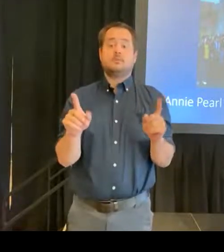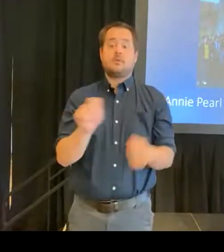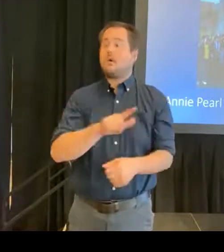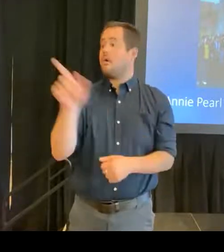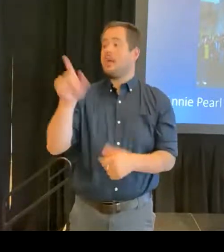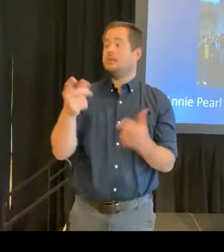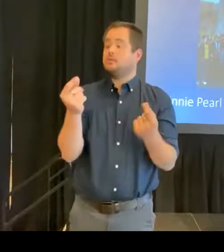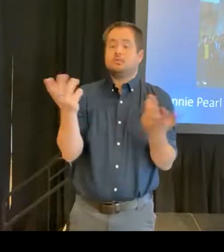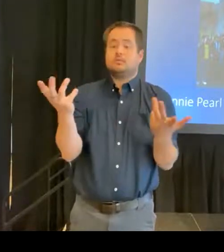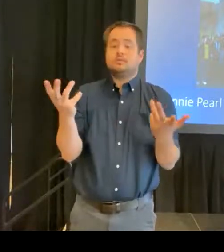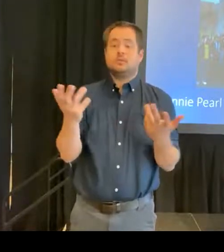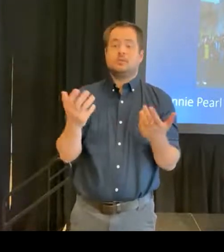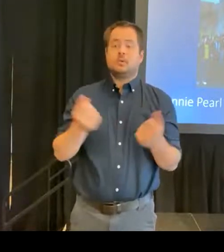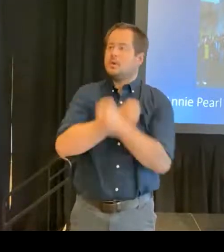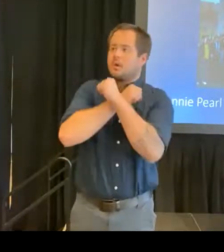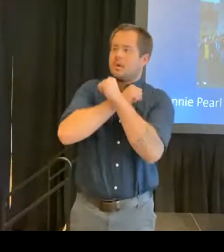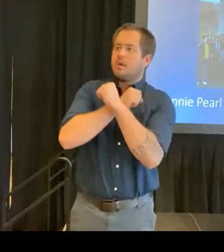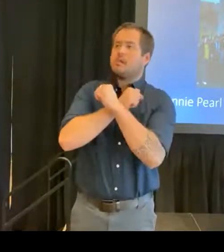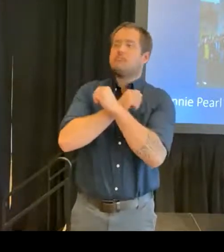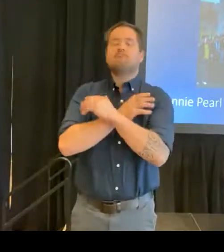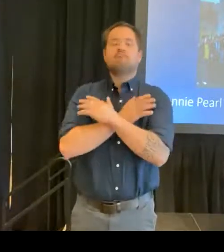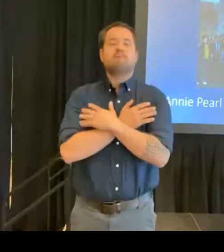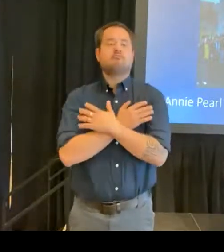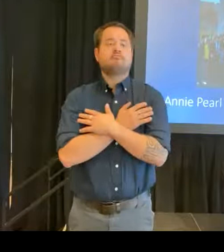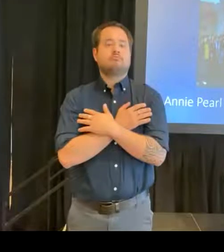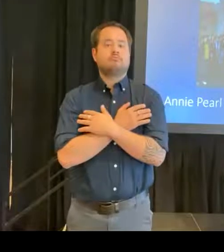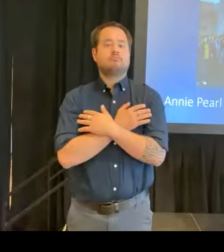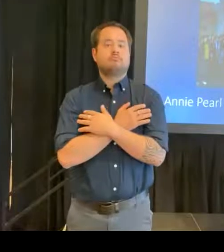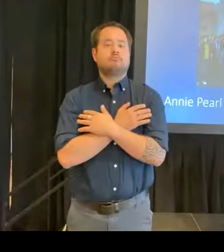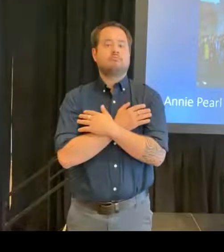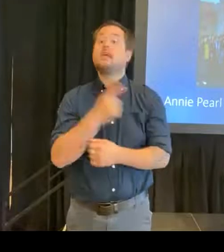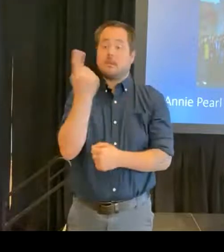guard. Somebody was looking to kill him.